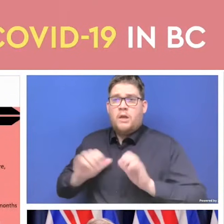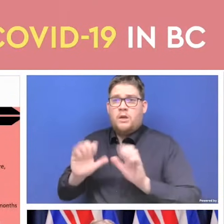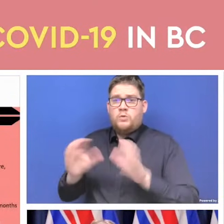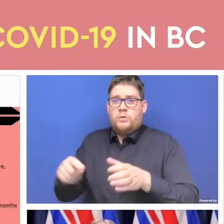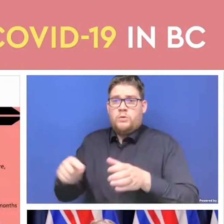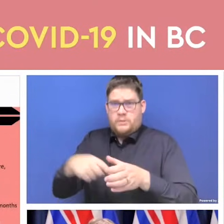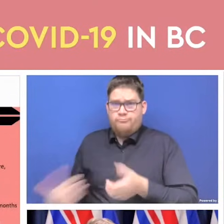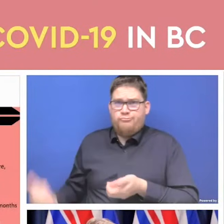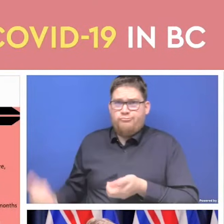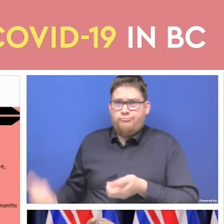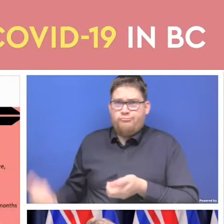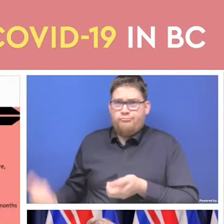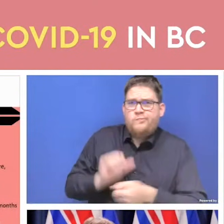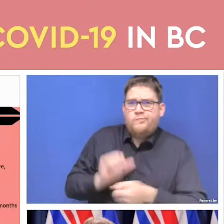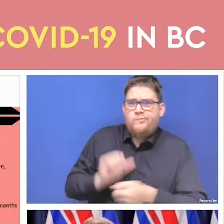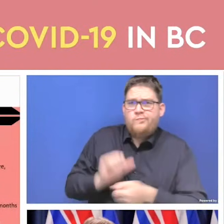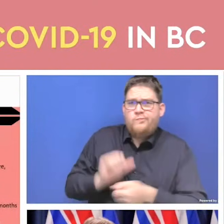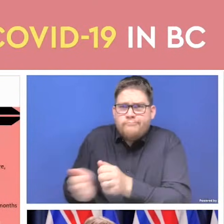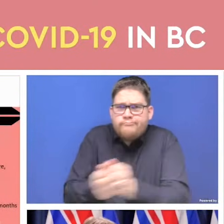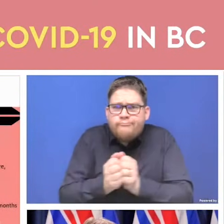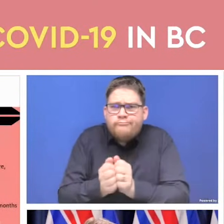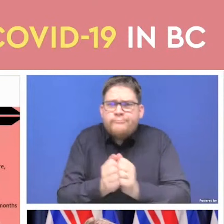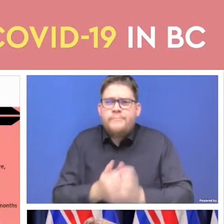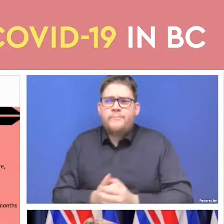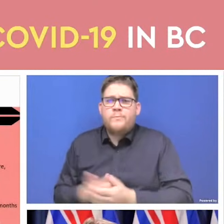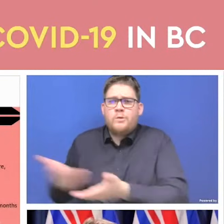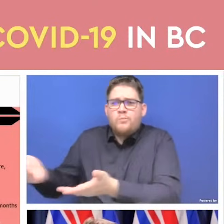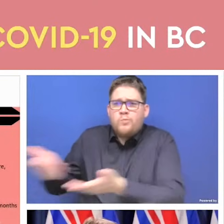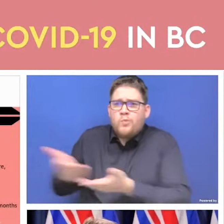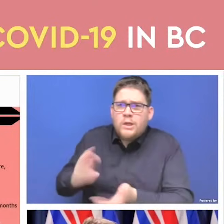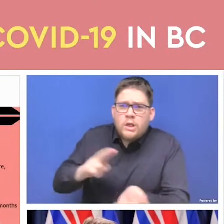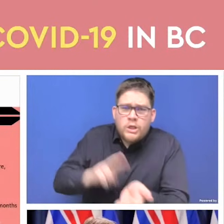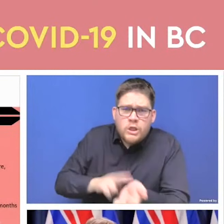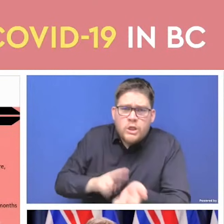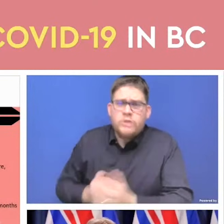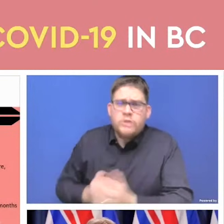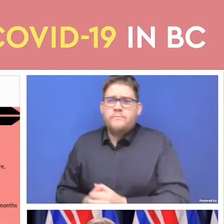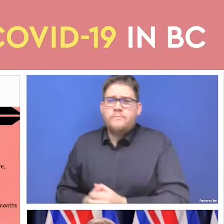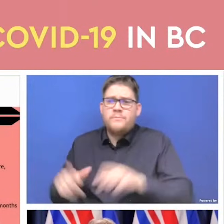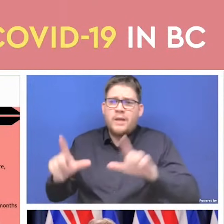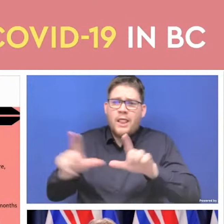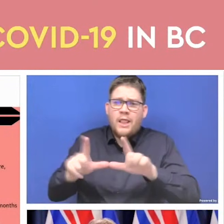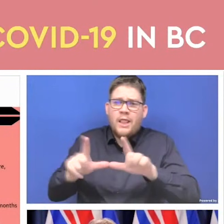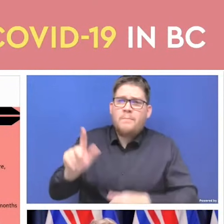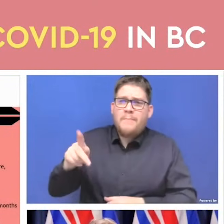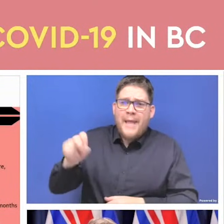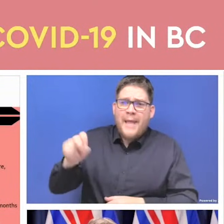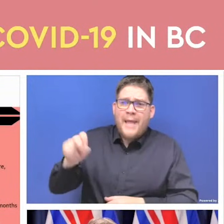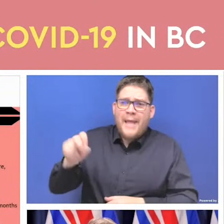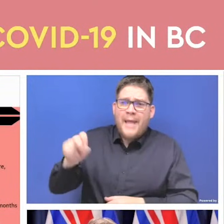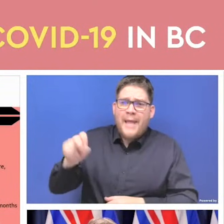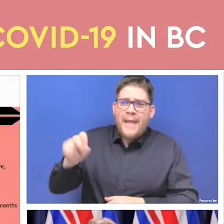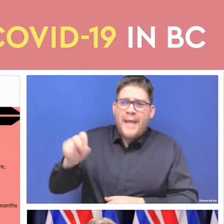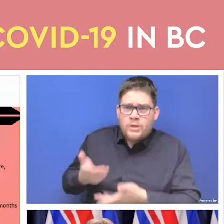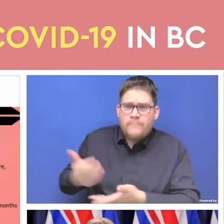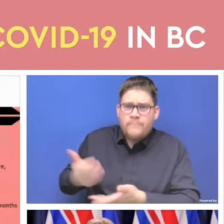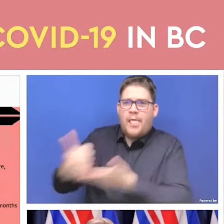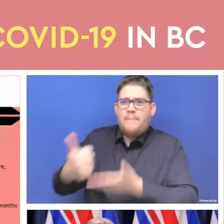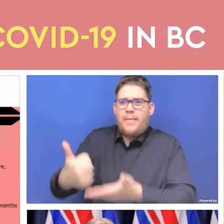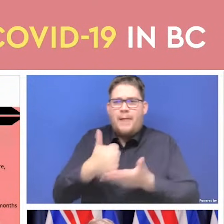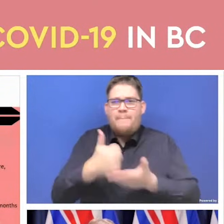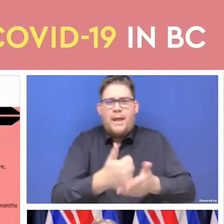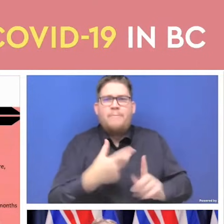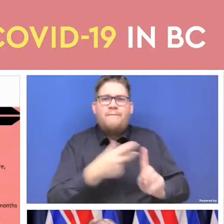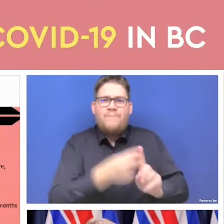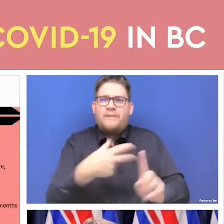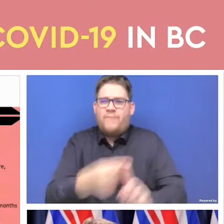program their own resources, nurses and licensed practical nurses to help vaccinate their